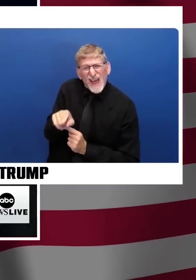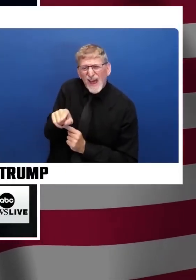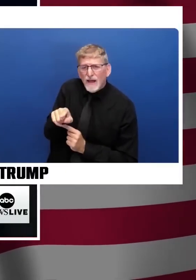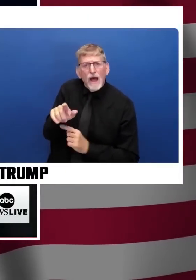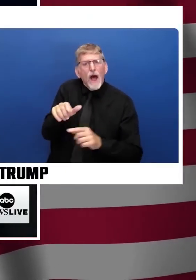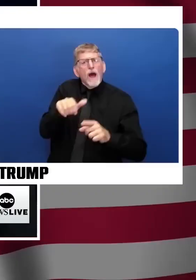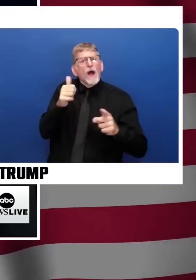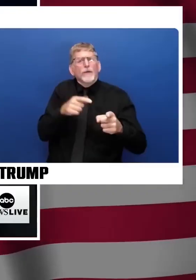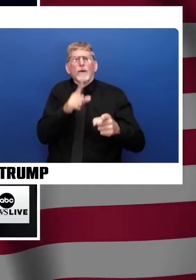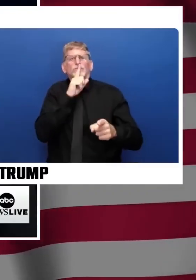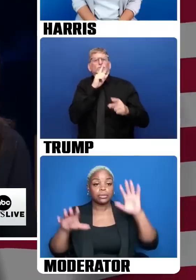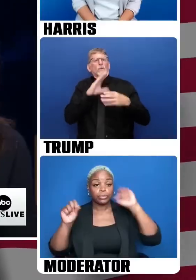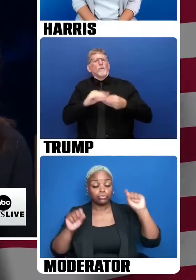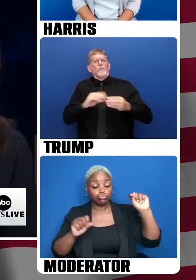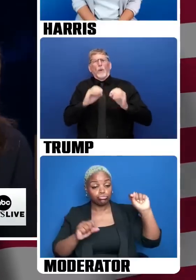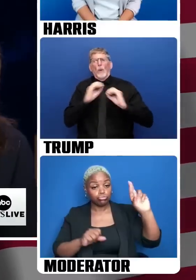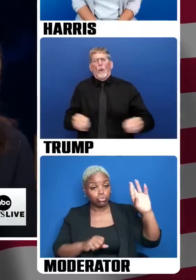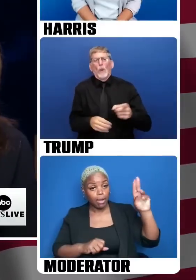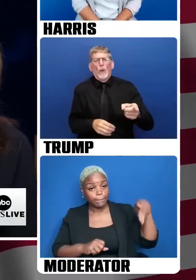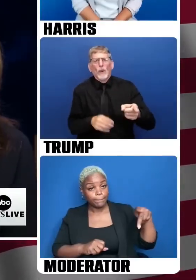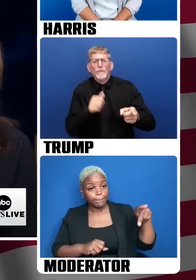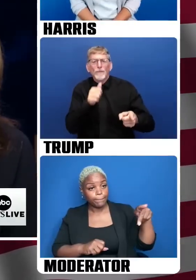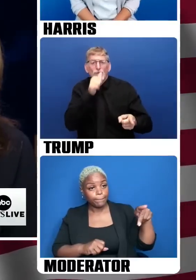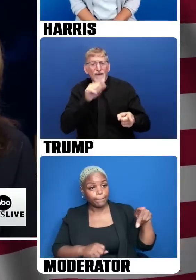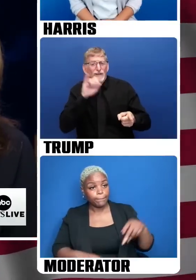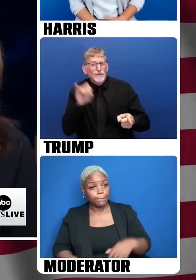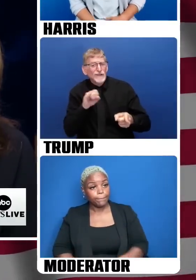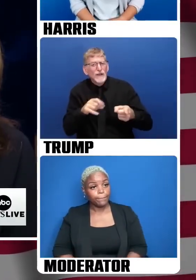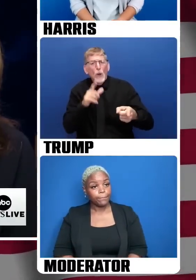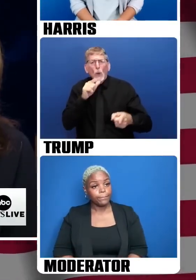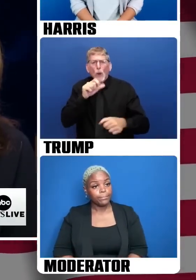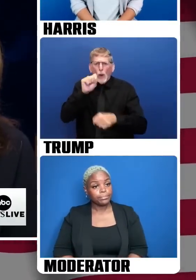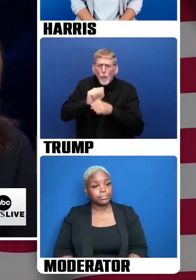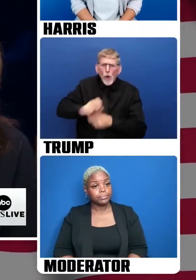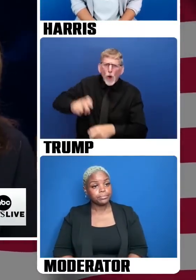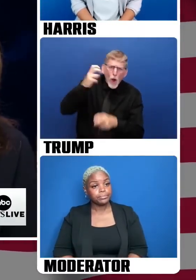paying privately for insurance that have worked hard and made